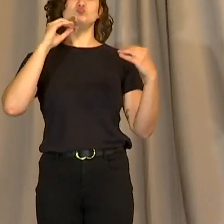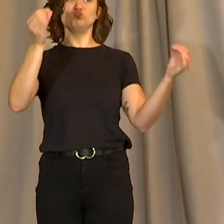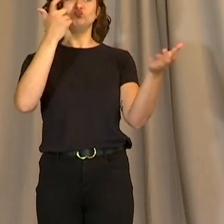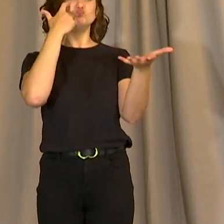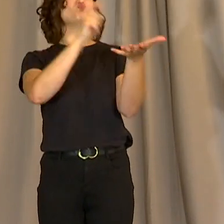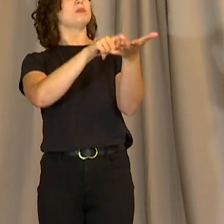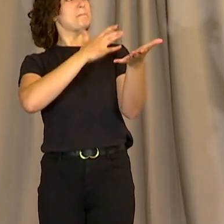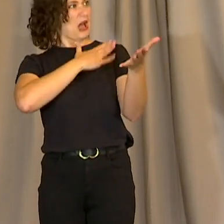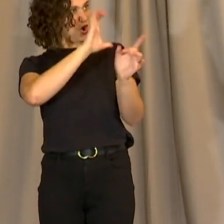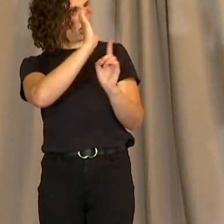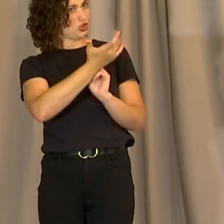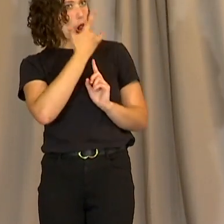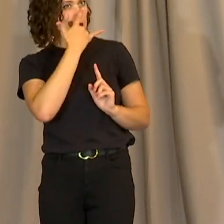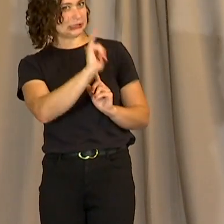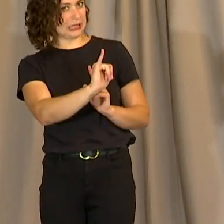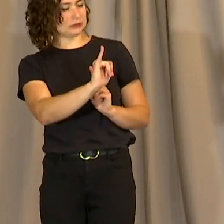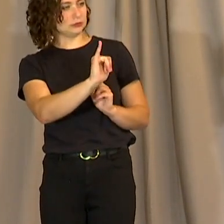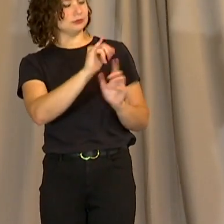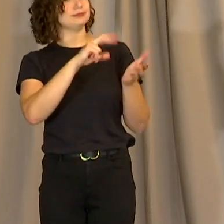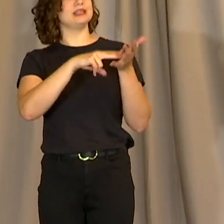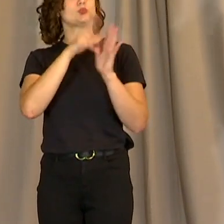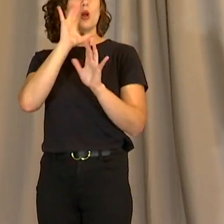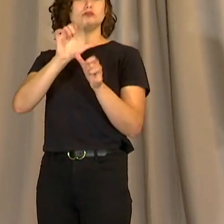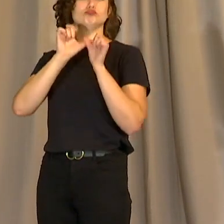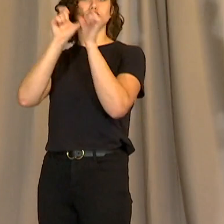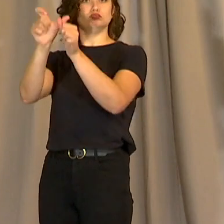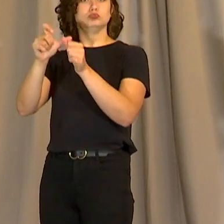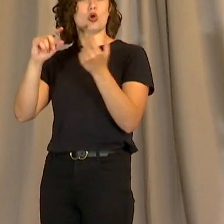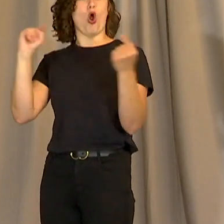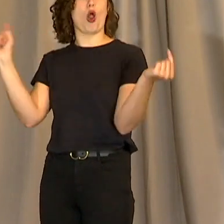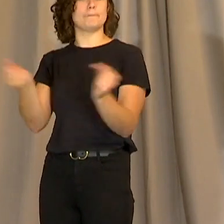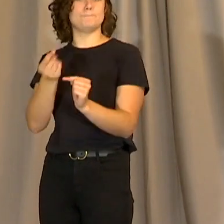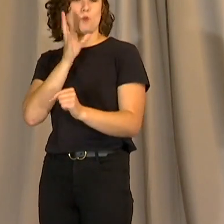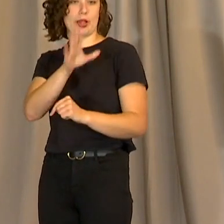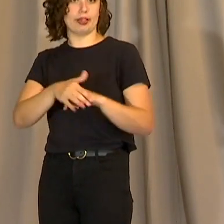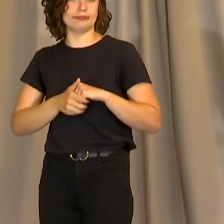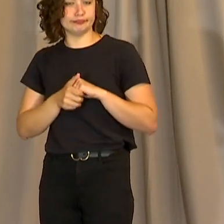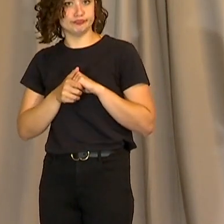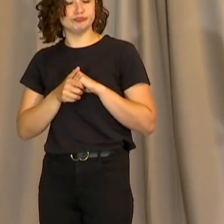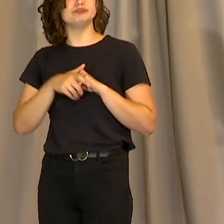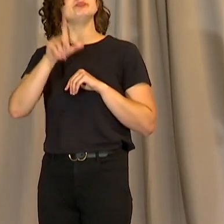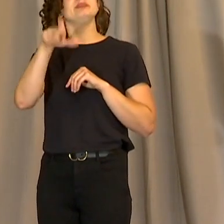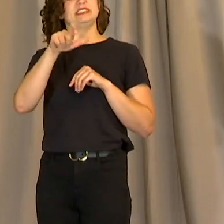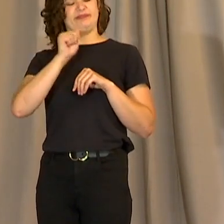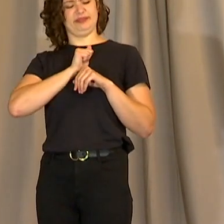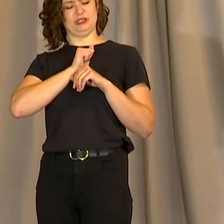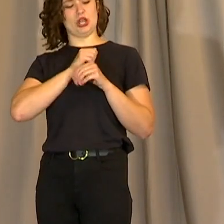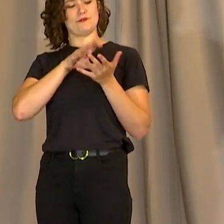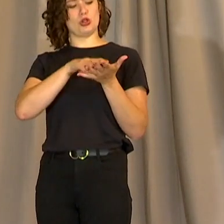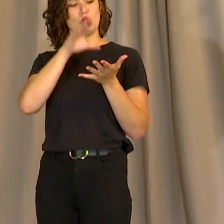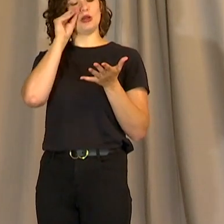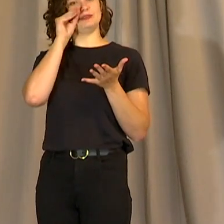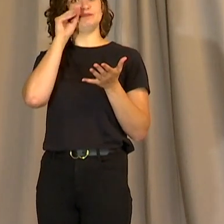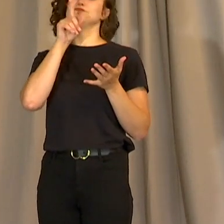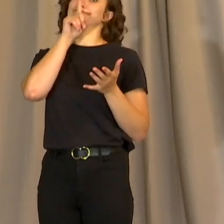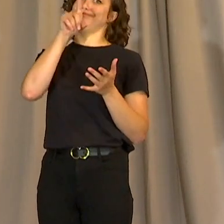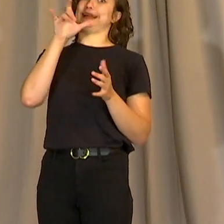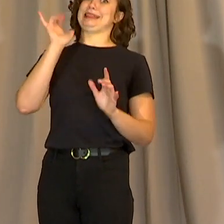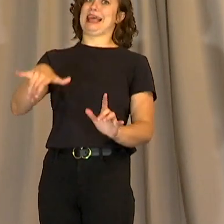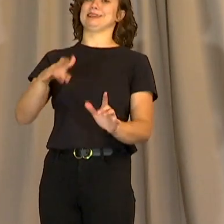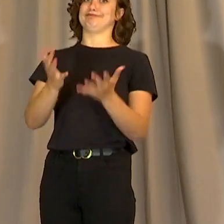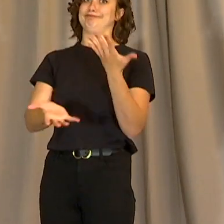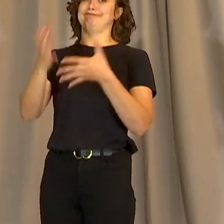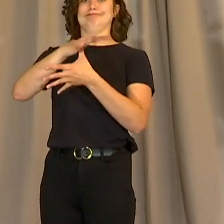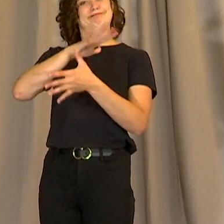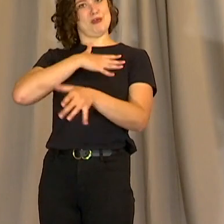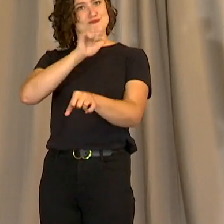So go back to the second approach, which is to learn yourself. This learning yourself part, I think that's all the work that I do, right?